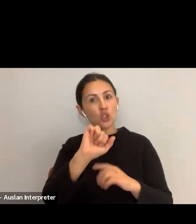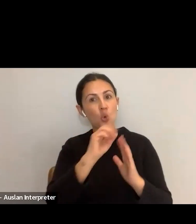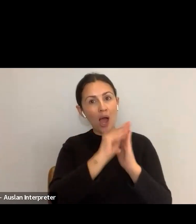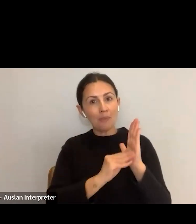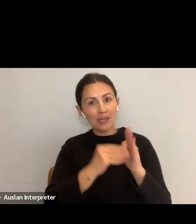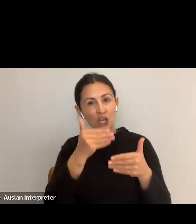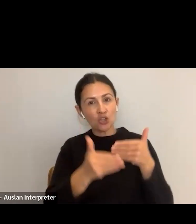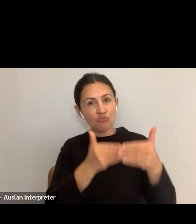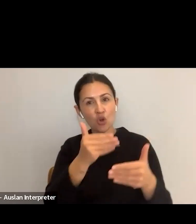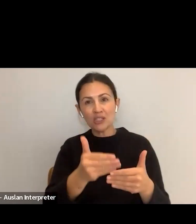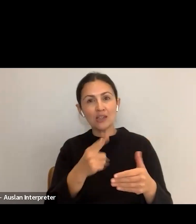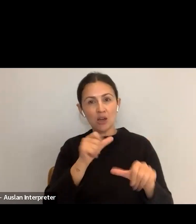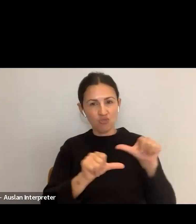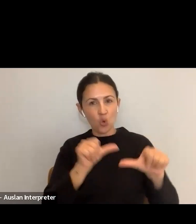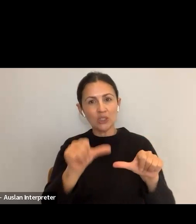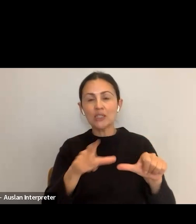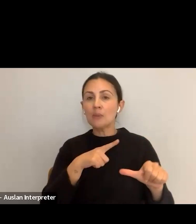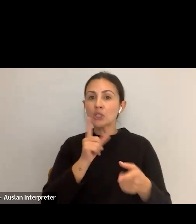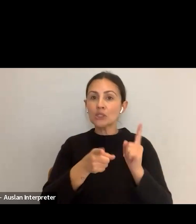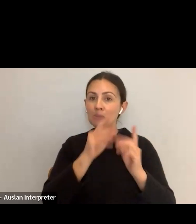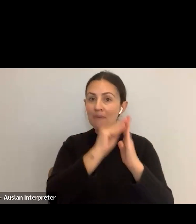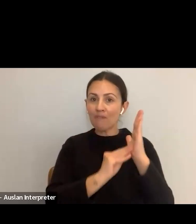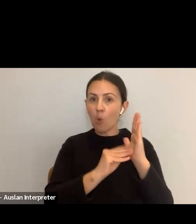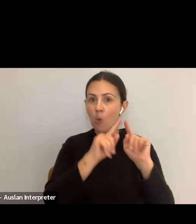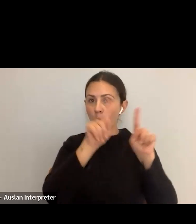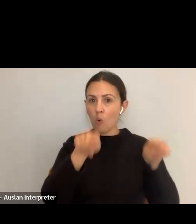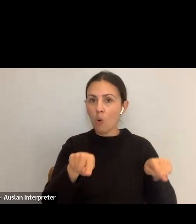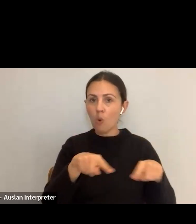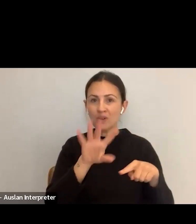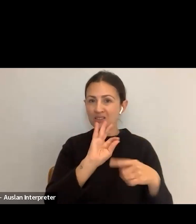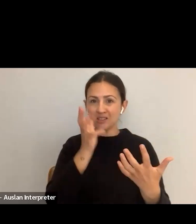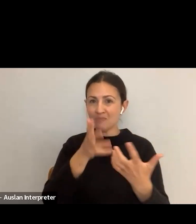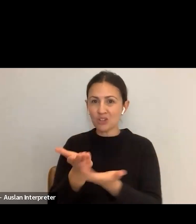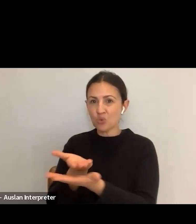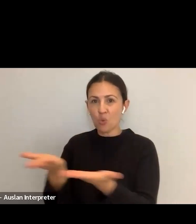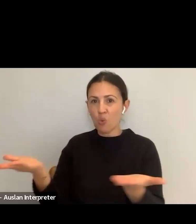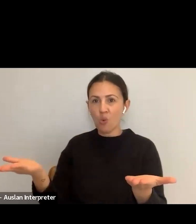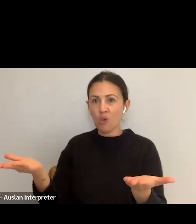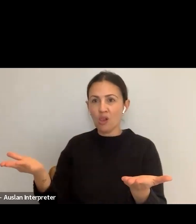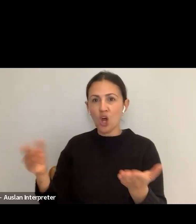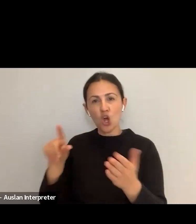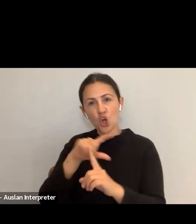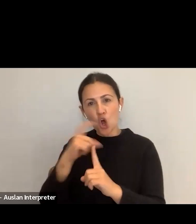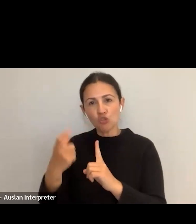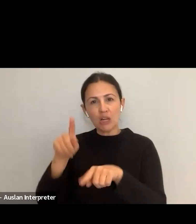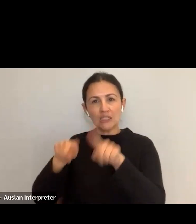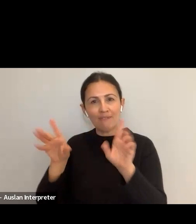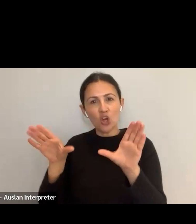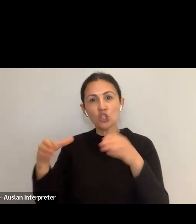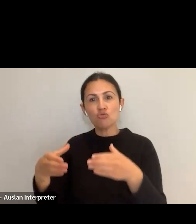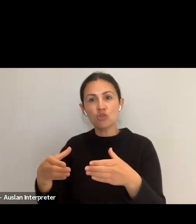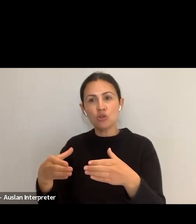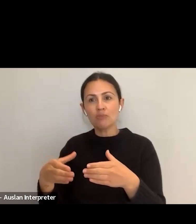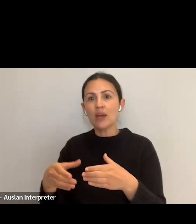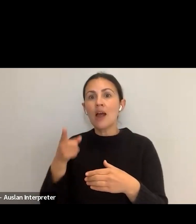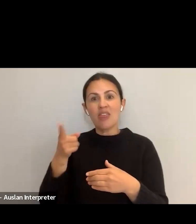this form set out to benefit? I mean, if it's going to attract a potential applicant who has the